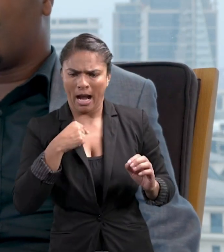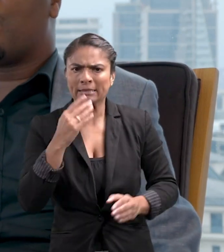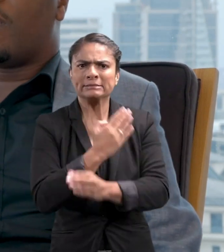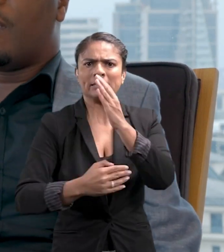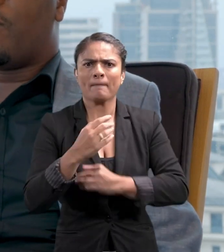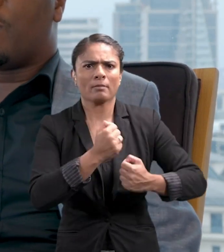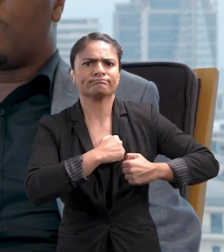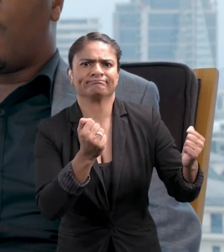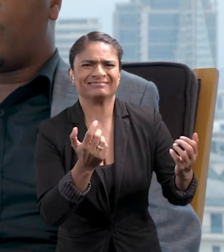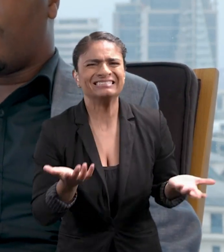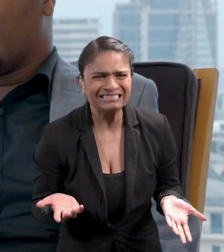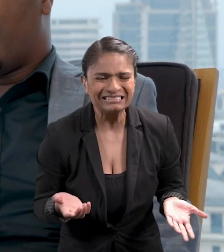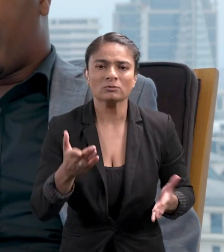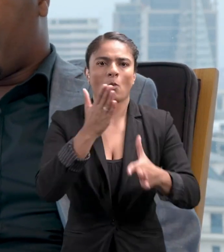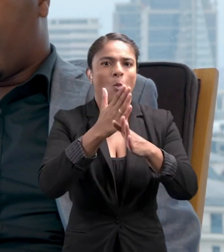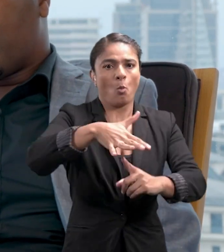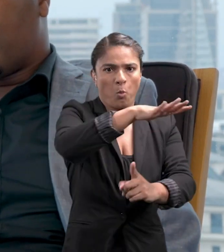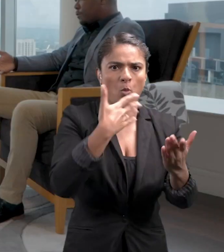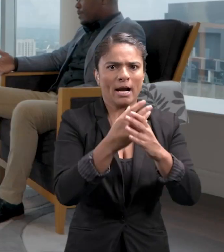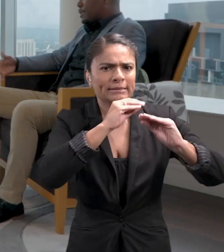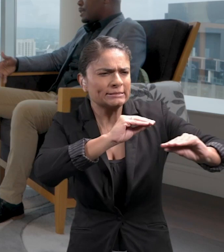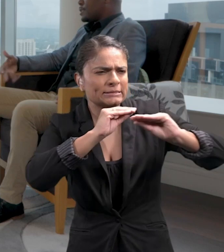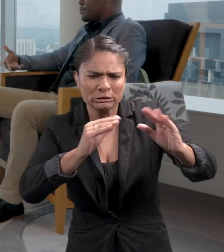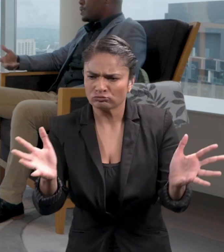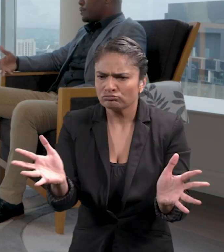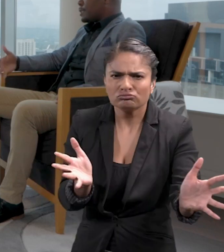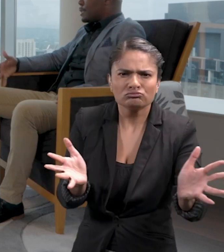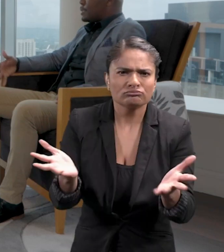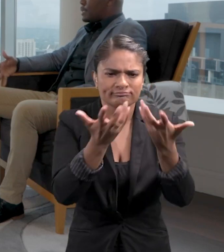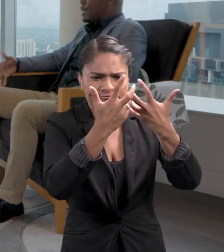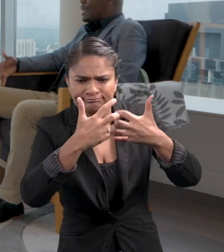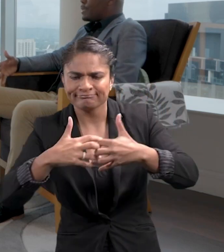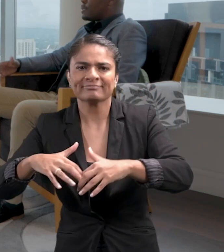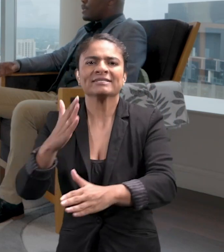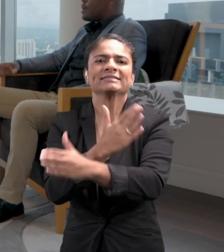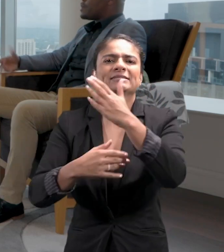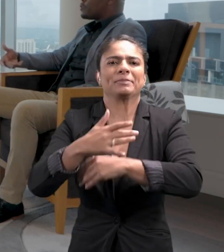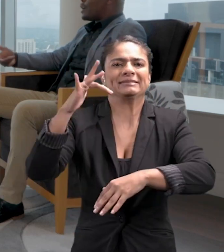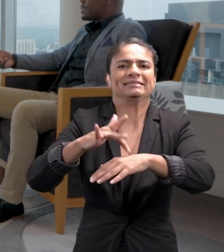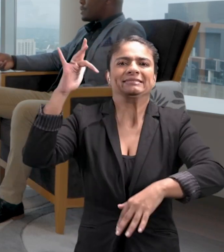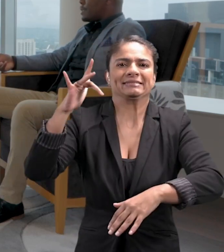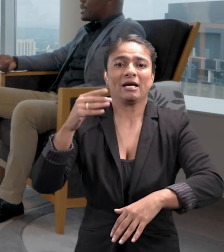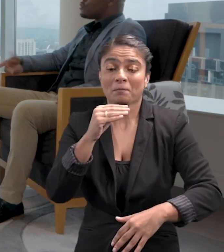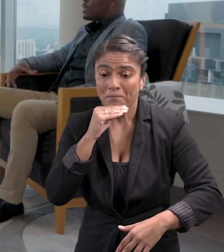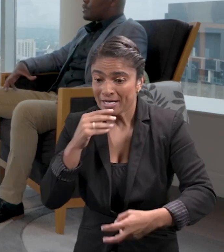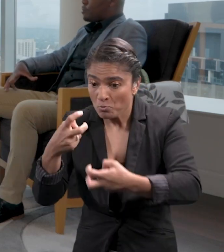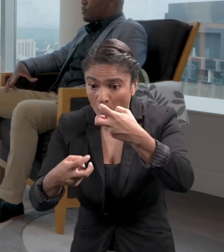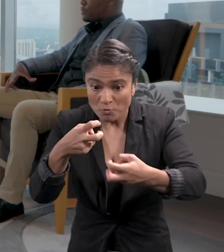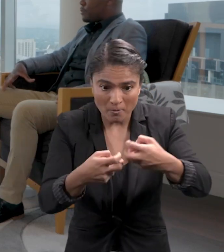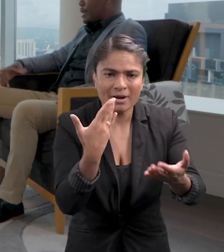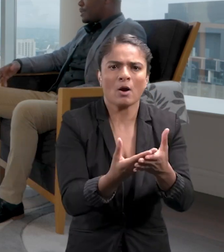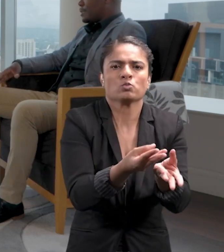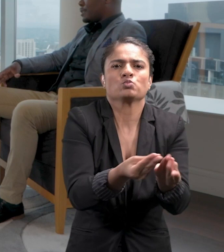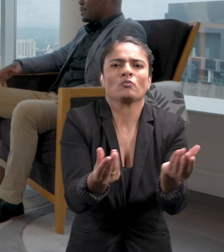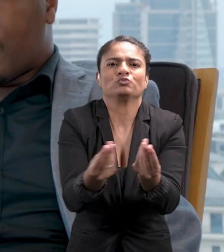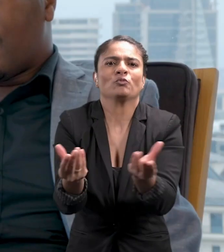And then that's when an employer could come and say, okay, we're going to facilitate some disability sensation as a mean to address the issue that has been brought